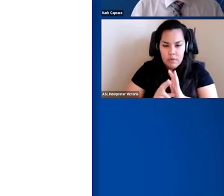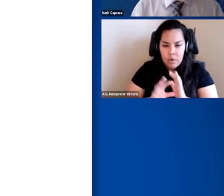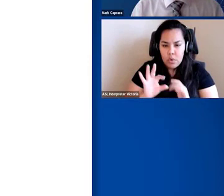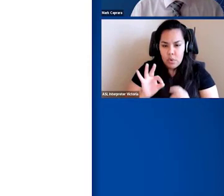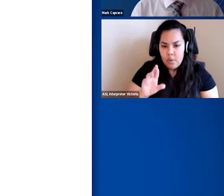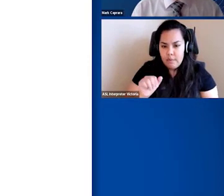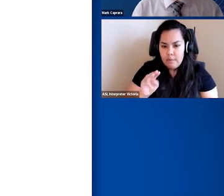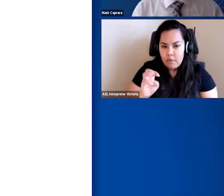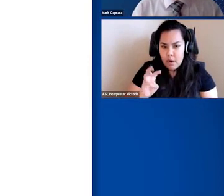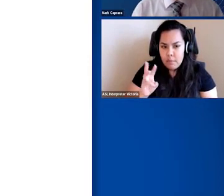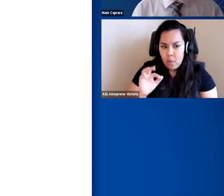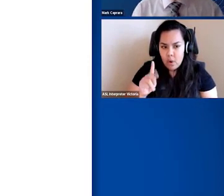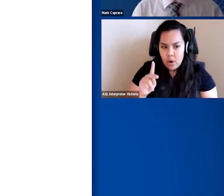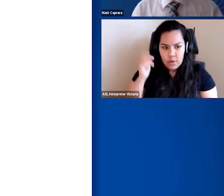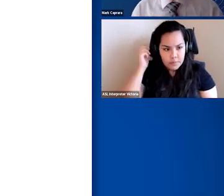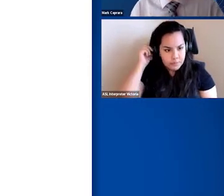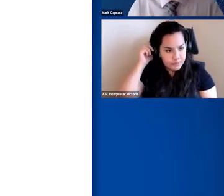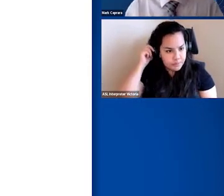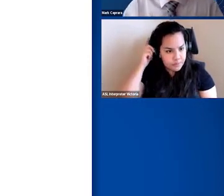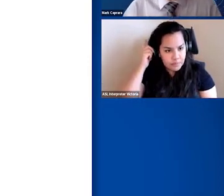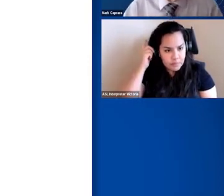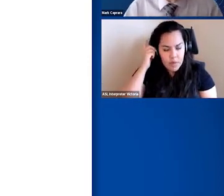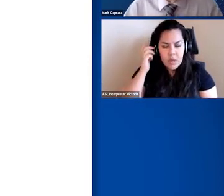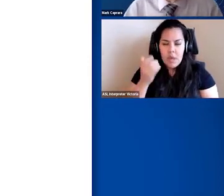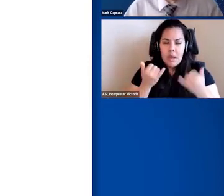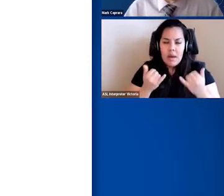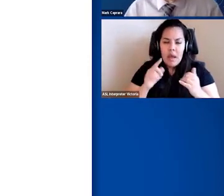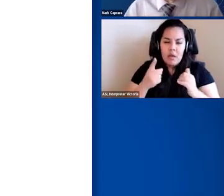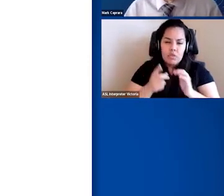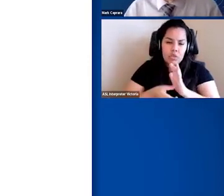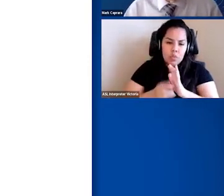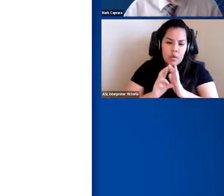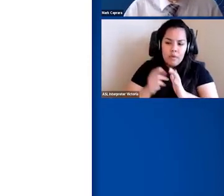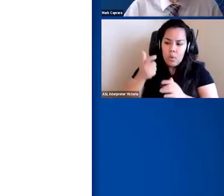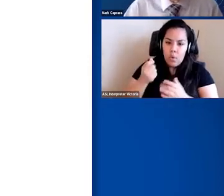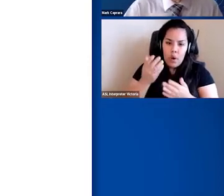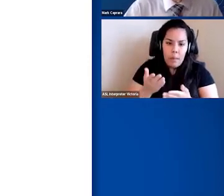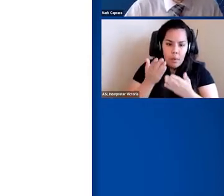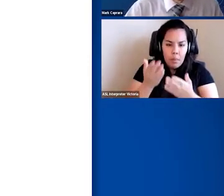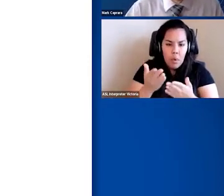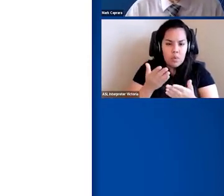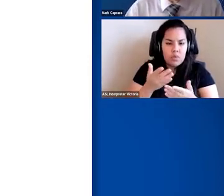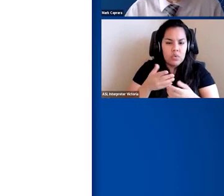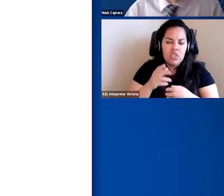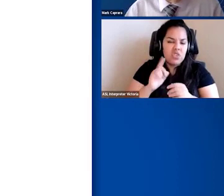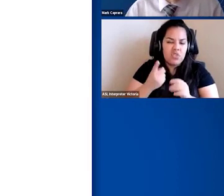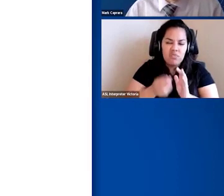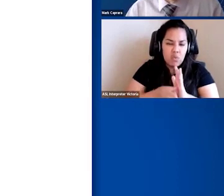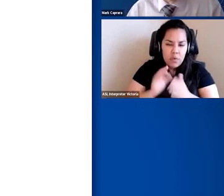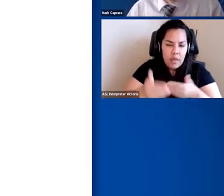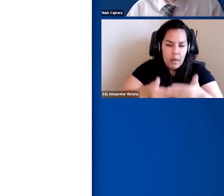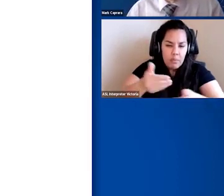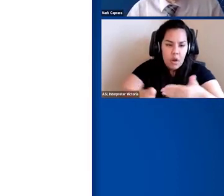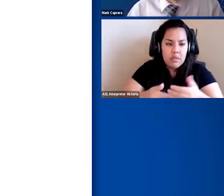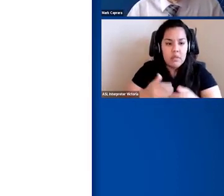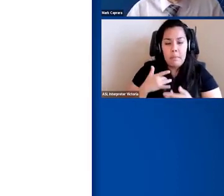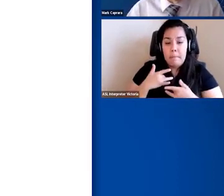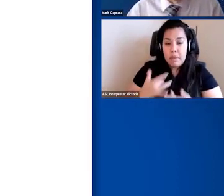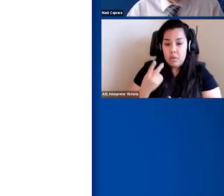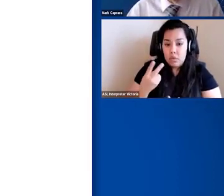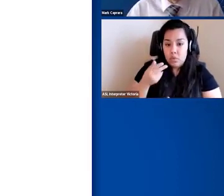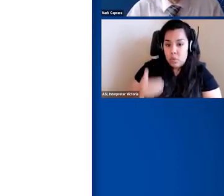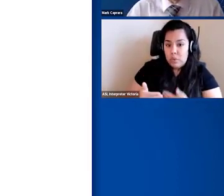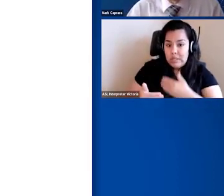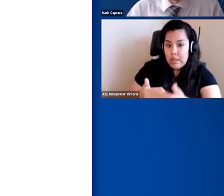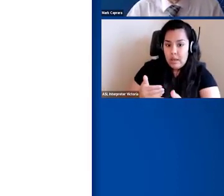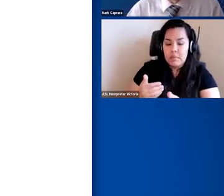So we'll start with an overview. So review of grant proposals to NIH goes through a two-stage process, the first of which is performed by